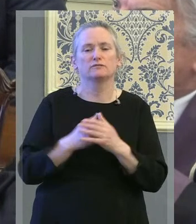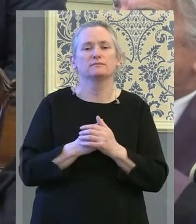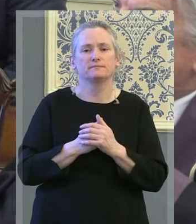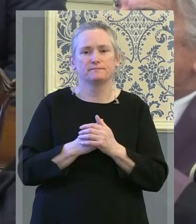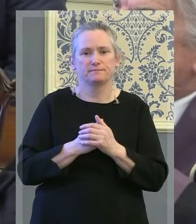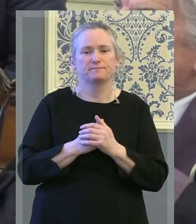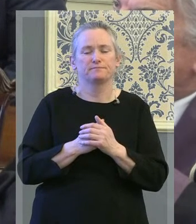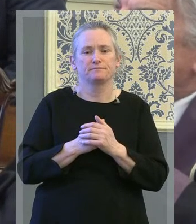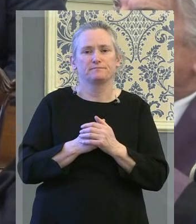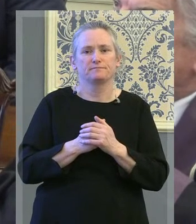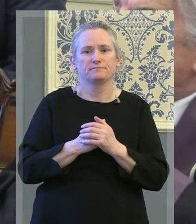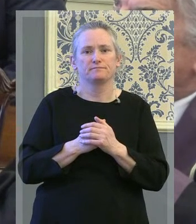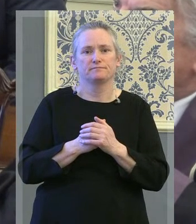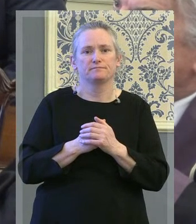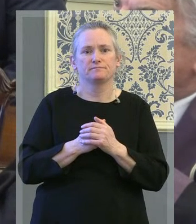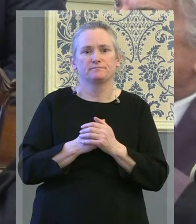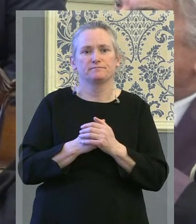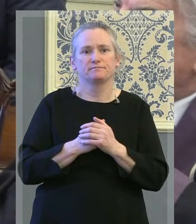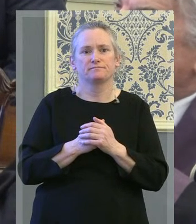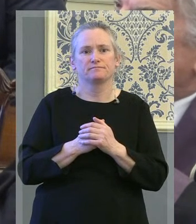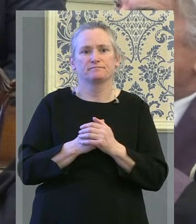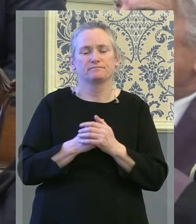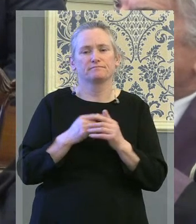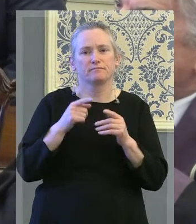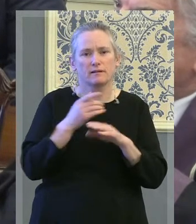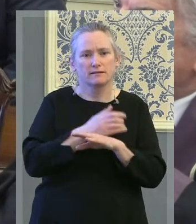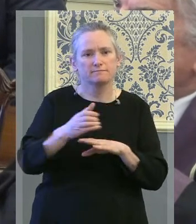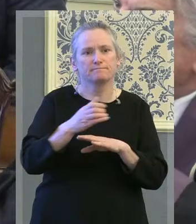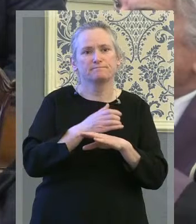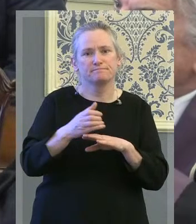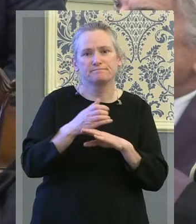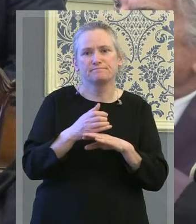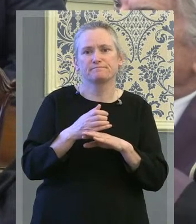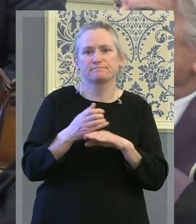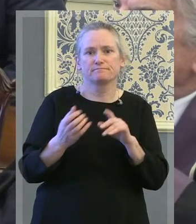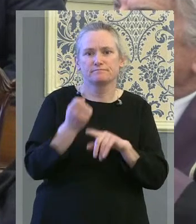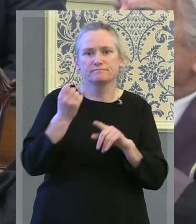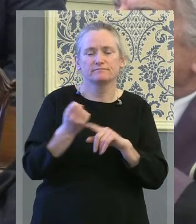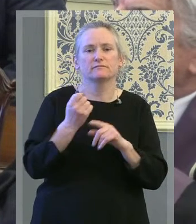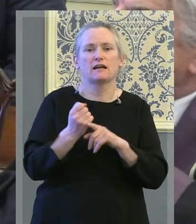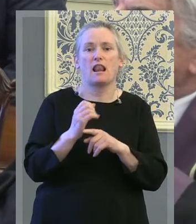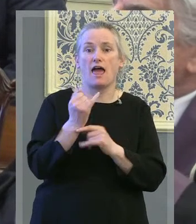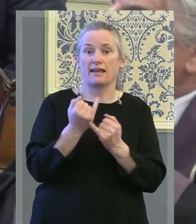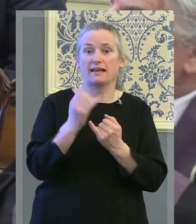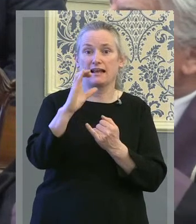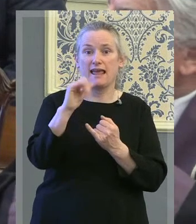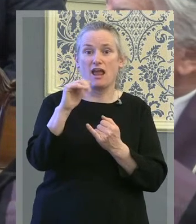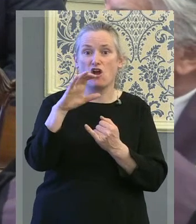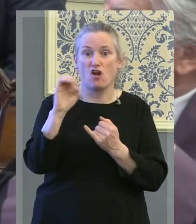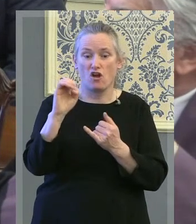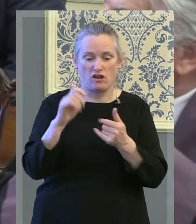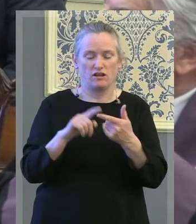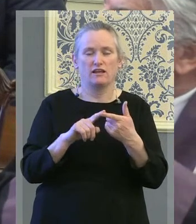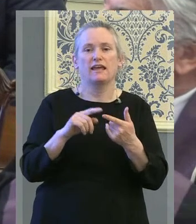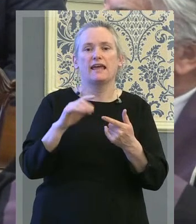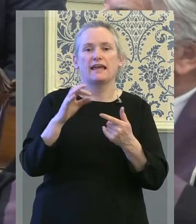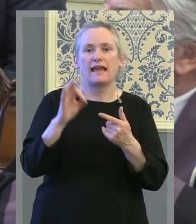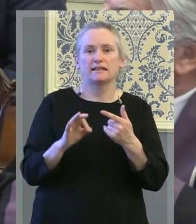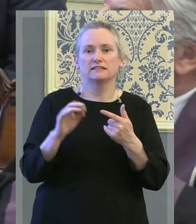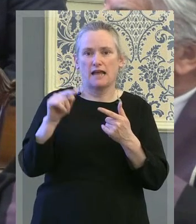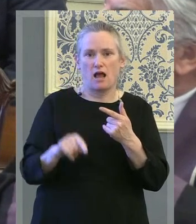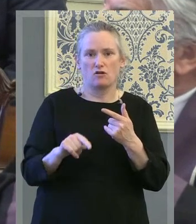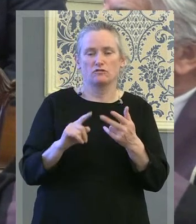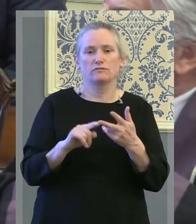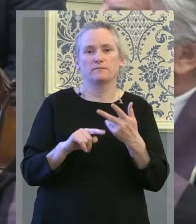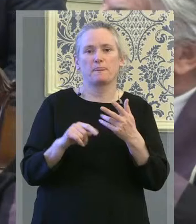Mills. The string of hits continued with chart-topping singles like Claire and Get Down, and albums such